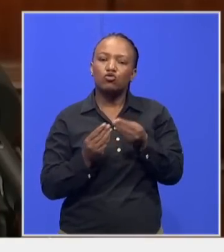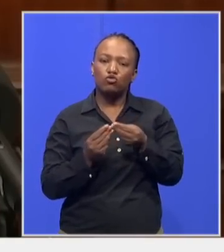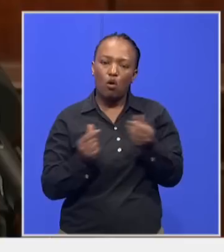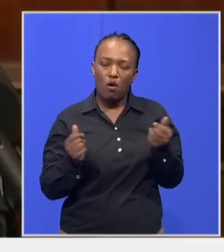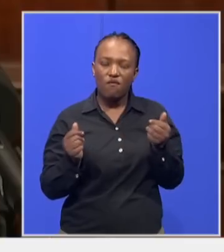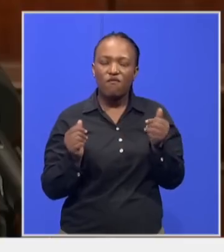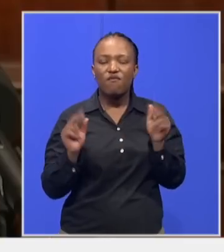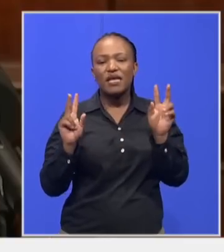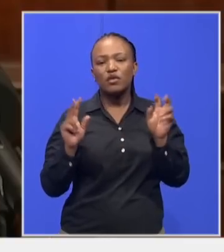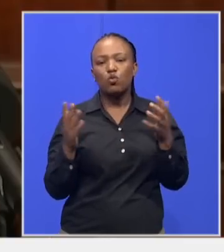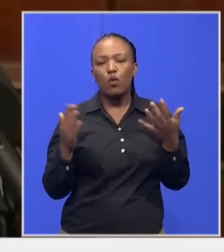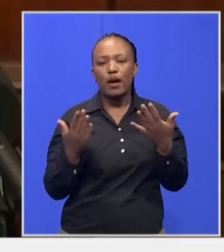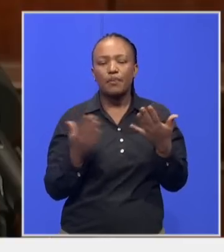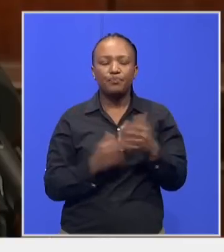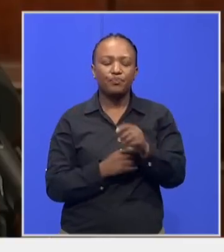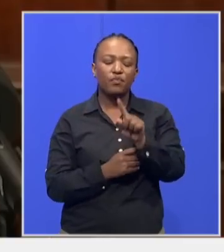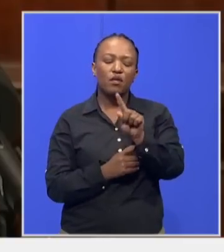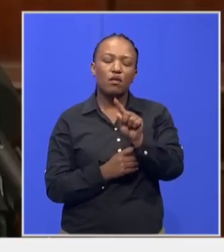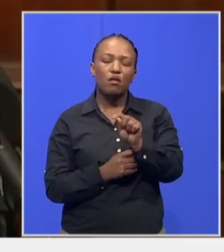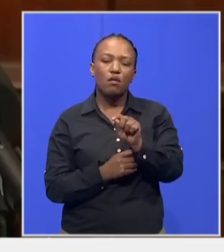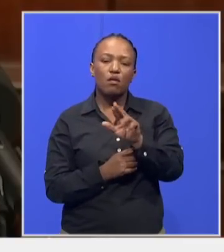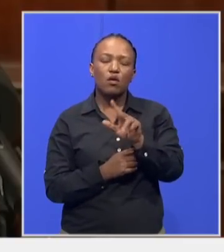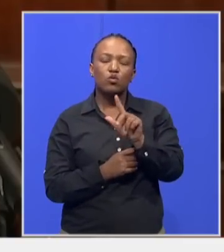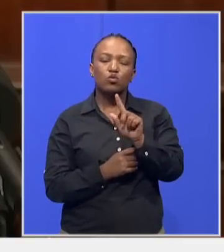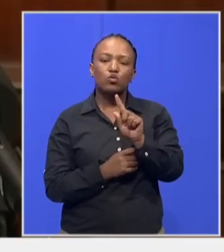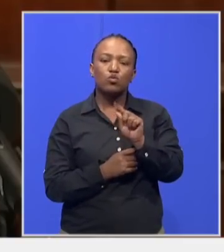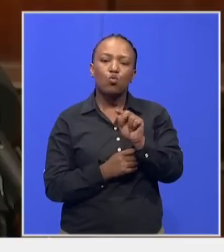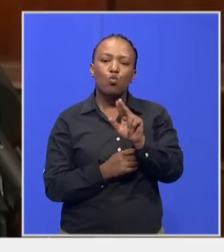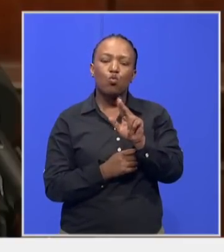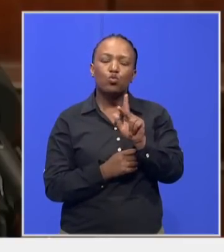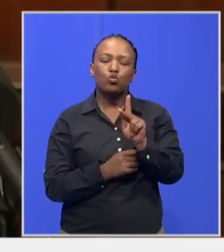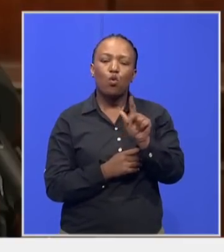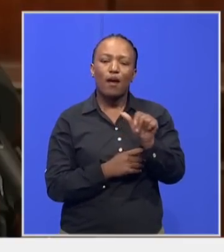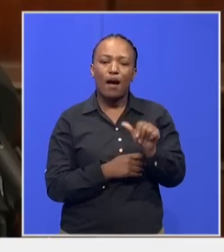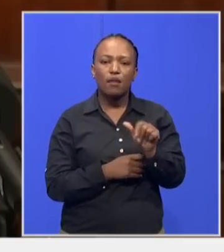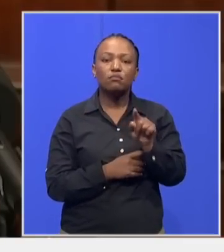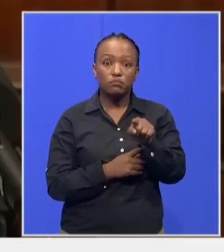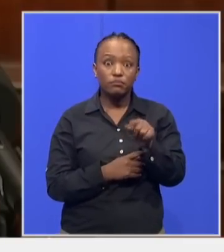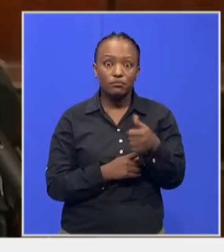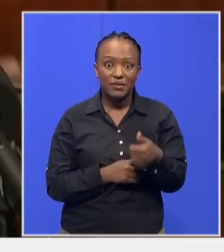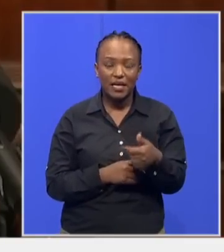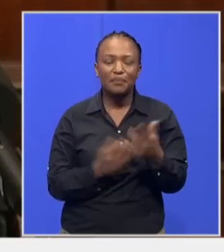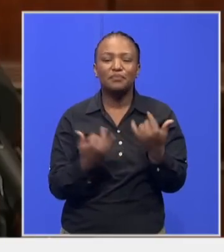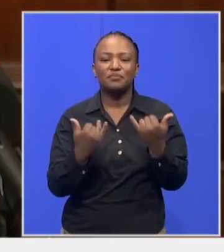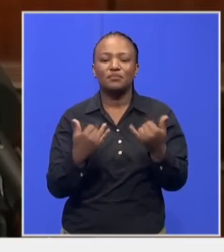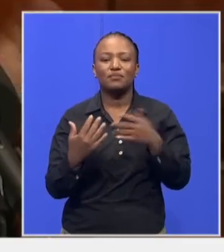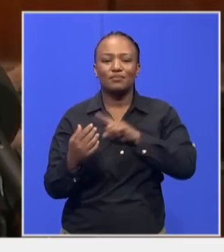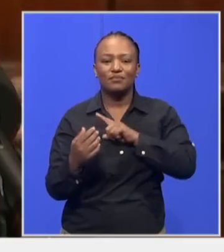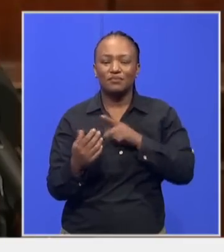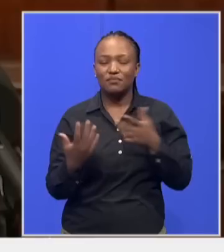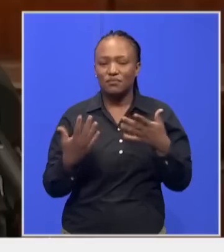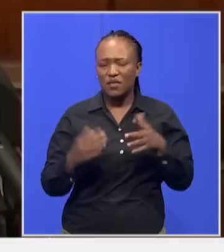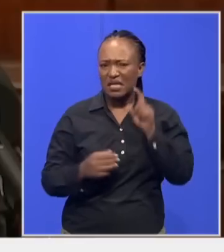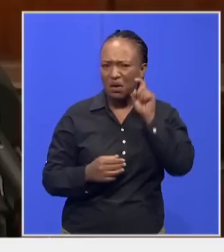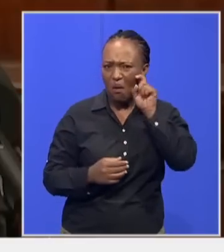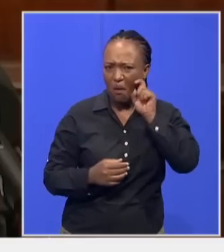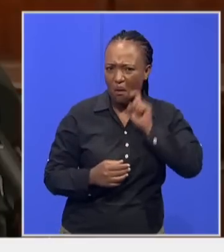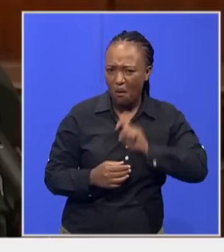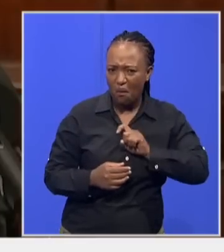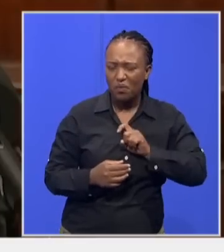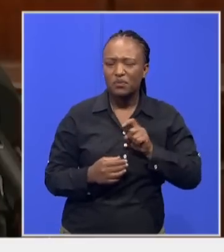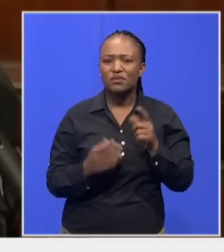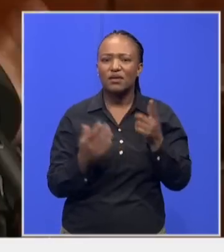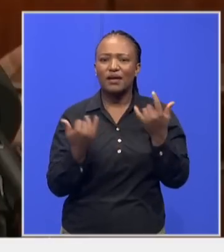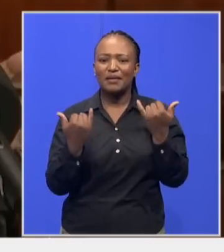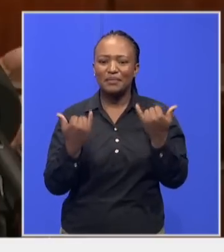at Tutuka. What are those problems at Tutuka? So they say Unit 1, Unit 2, Unit 3, they are old and there